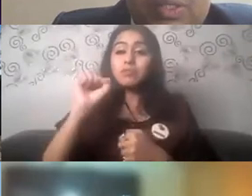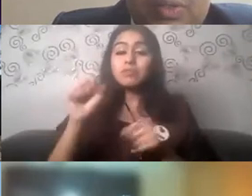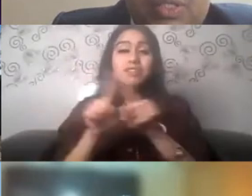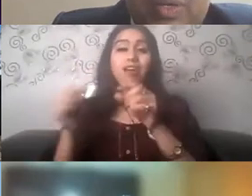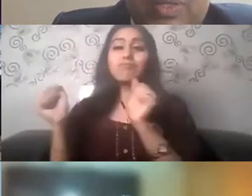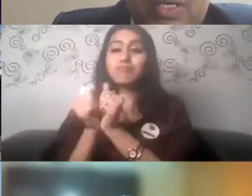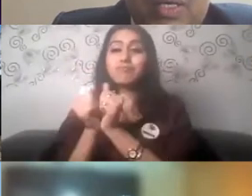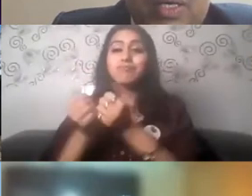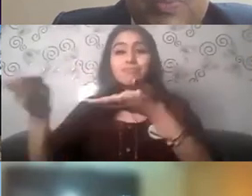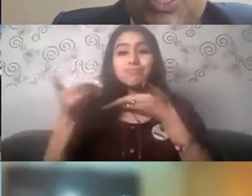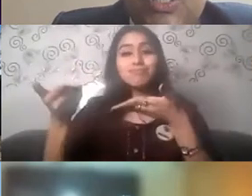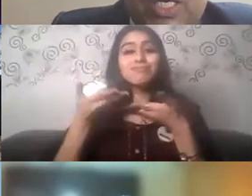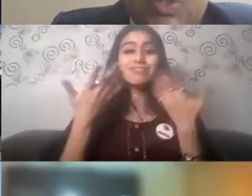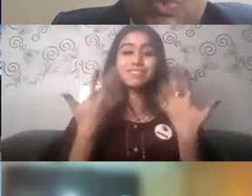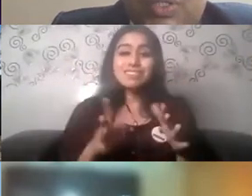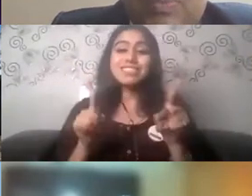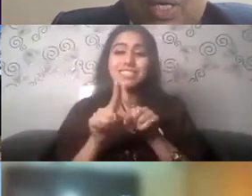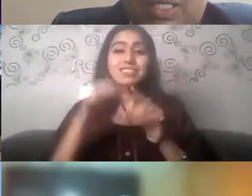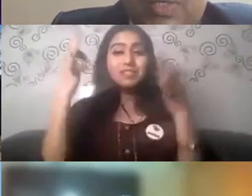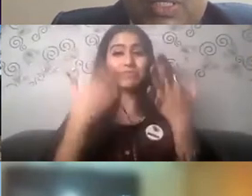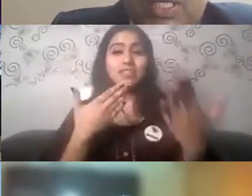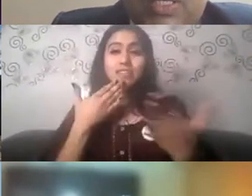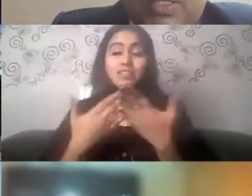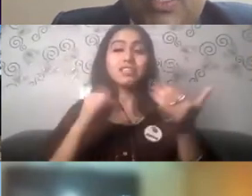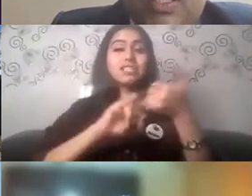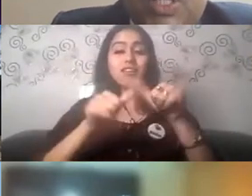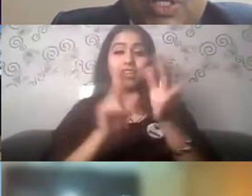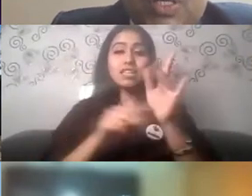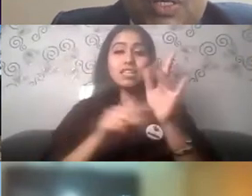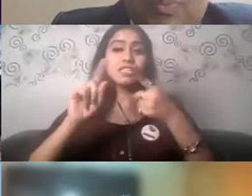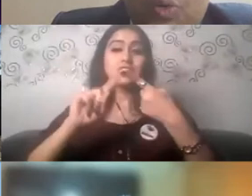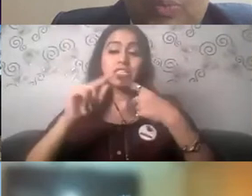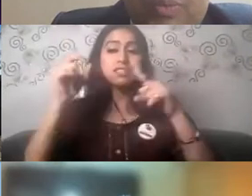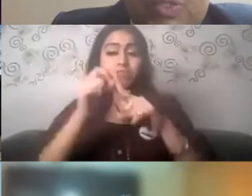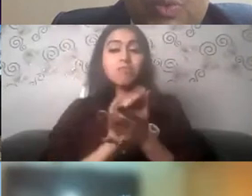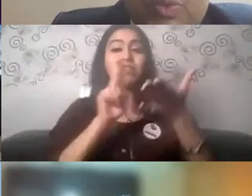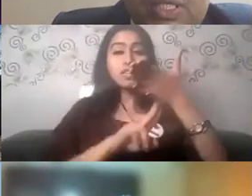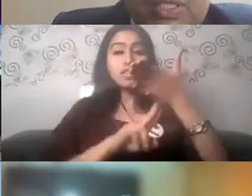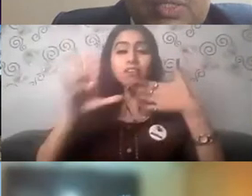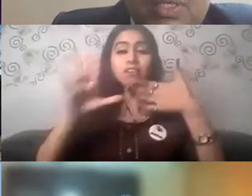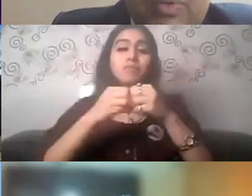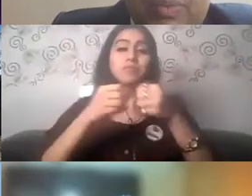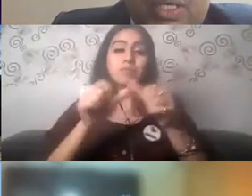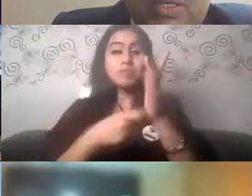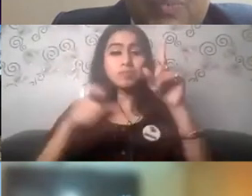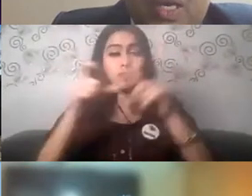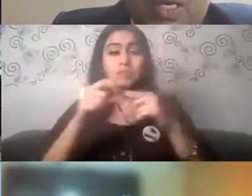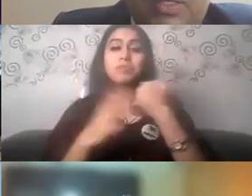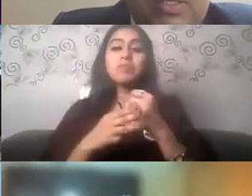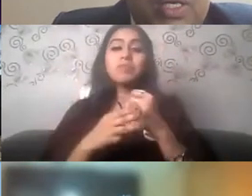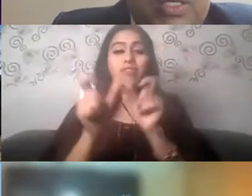on this webinar. Special thanks to Sandeep Bhargavaji and other national board members for joining this